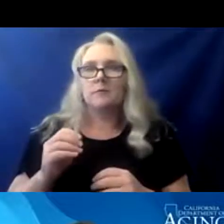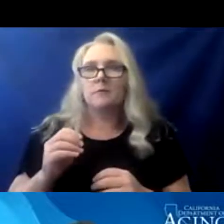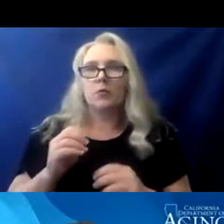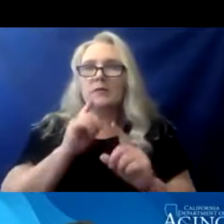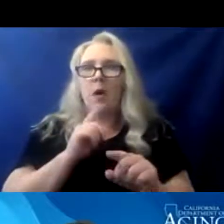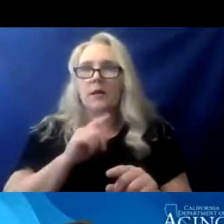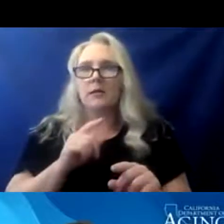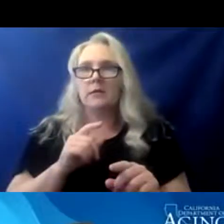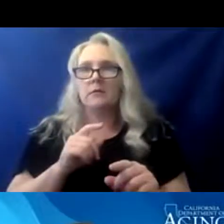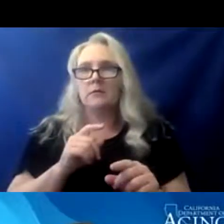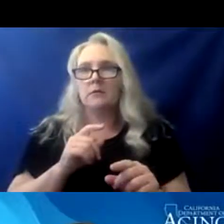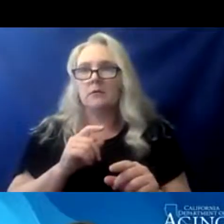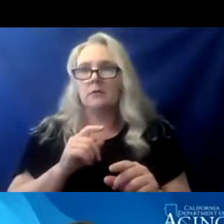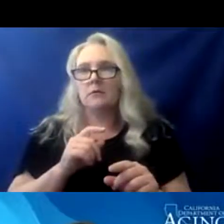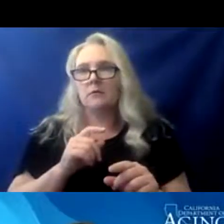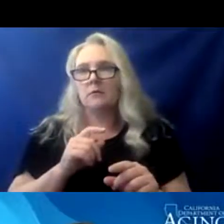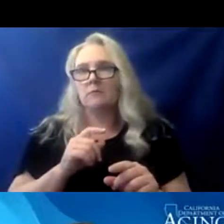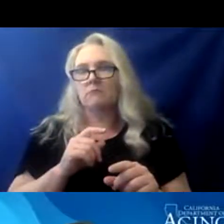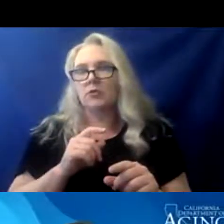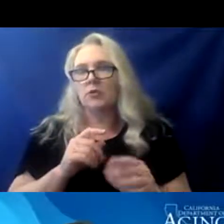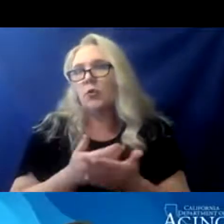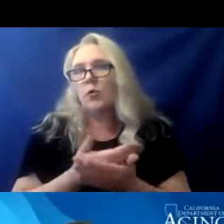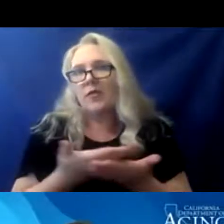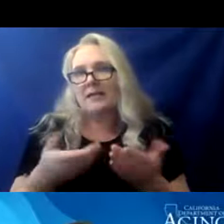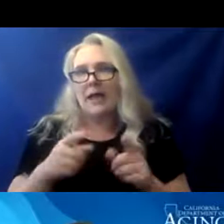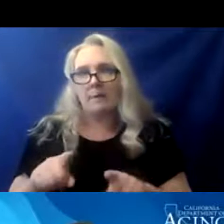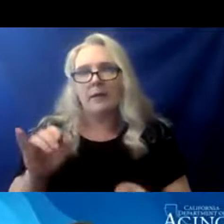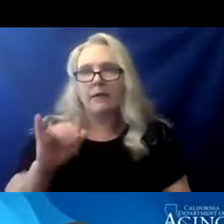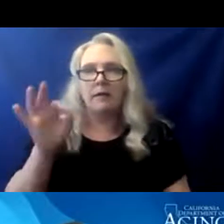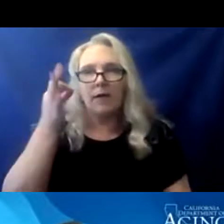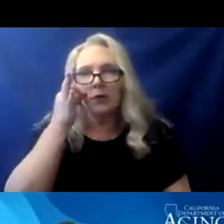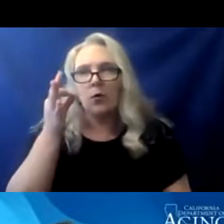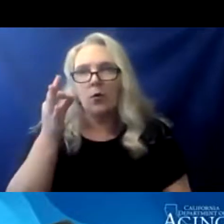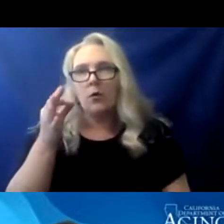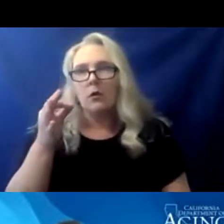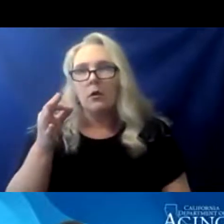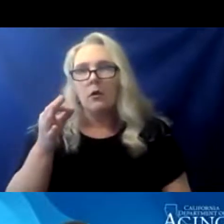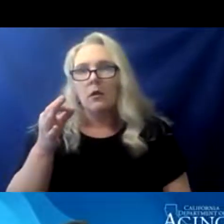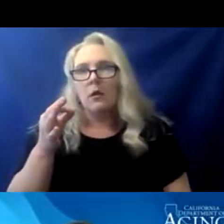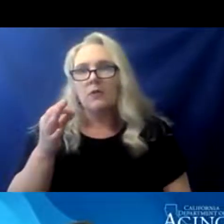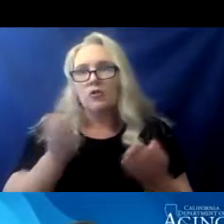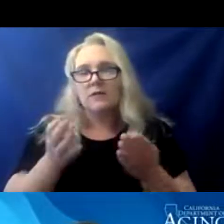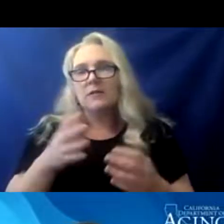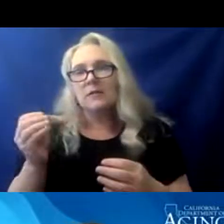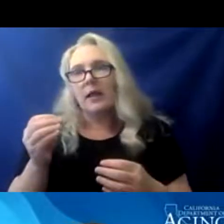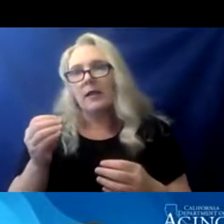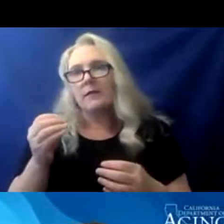with home and community-based services and federal funding and the California Comeback Plan. And, again, responding to,